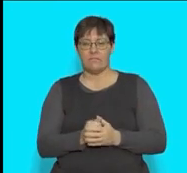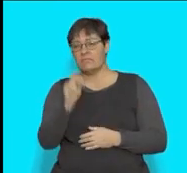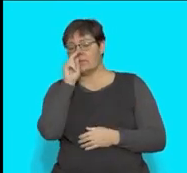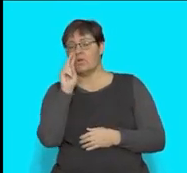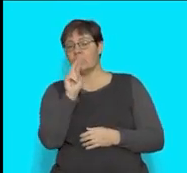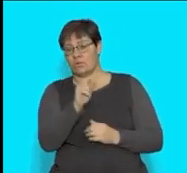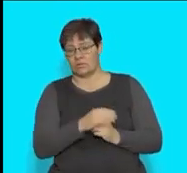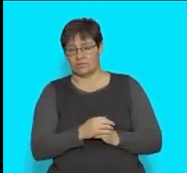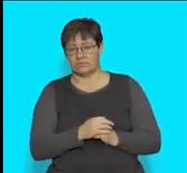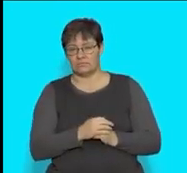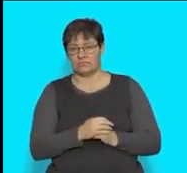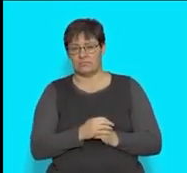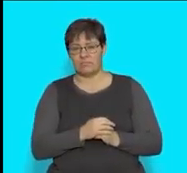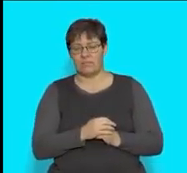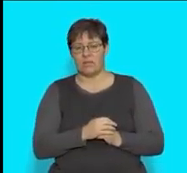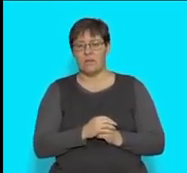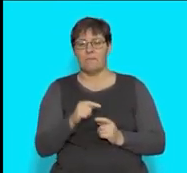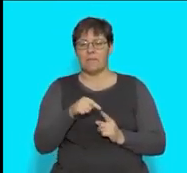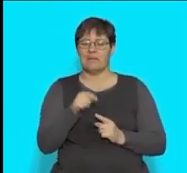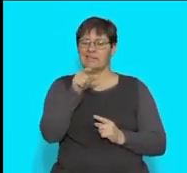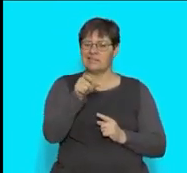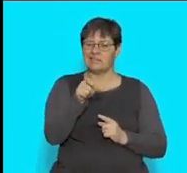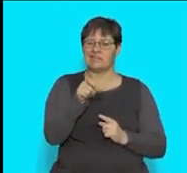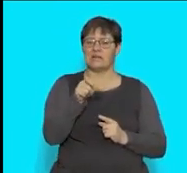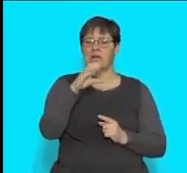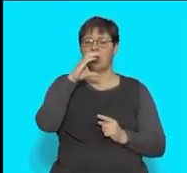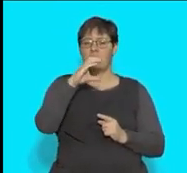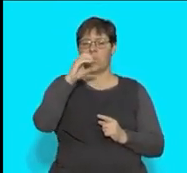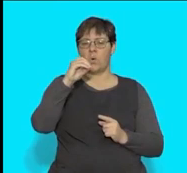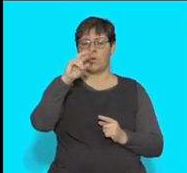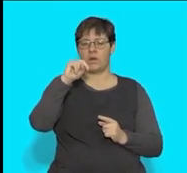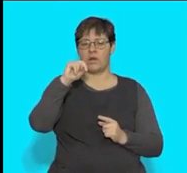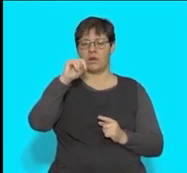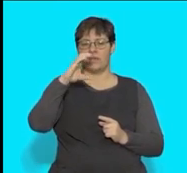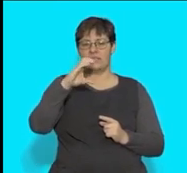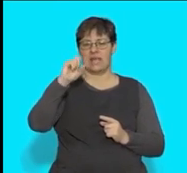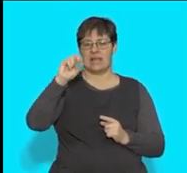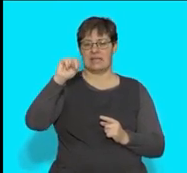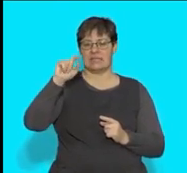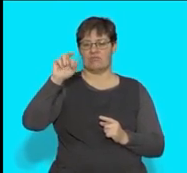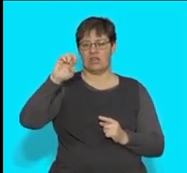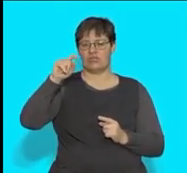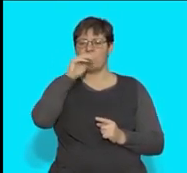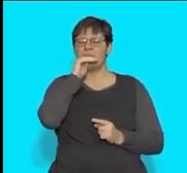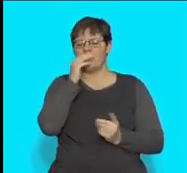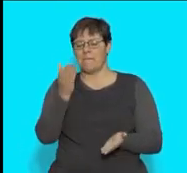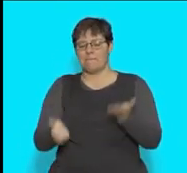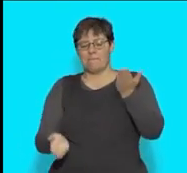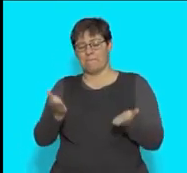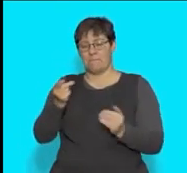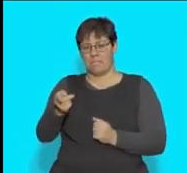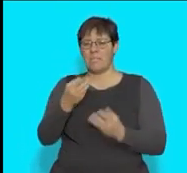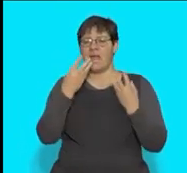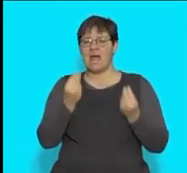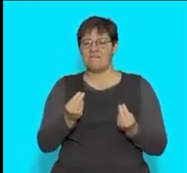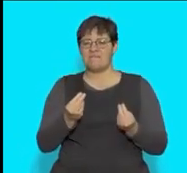at this concentration, there's a word here, this balance, is that when we have solute, when